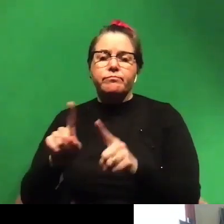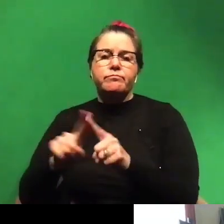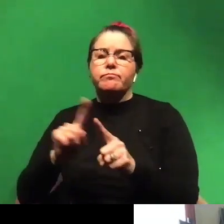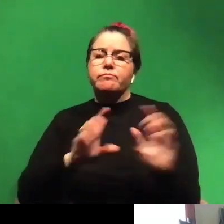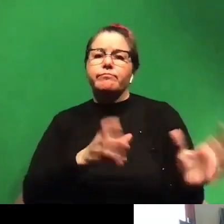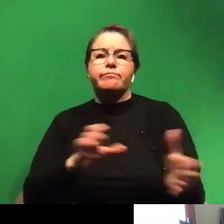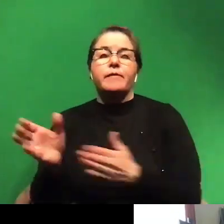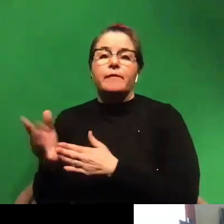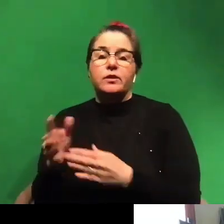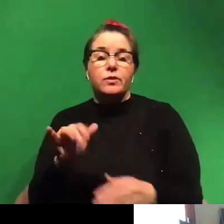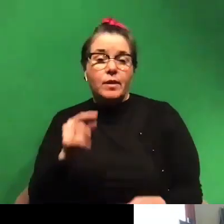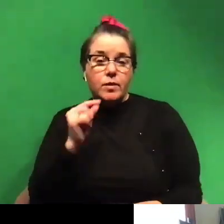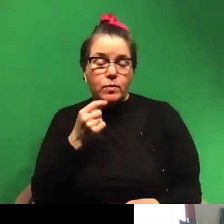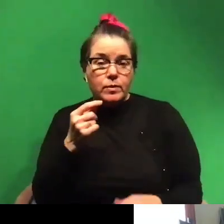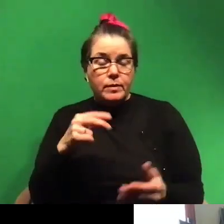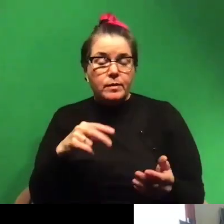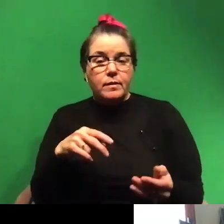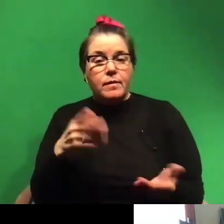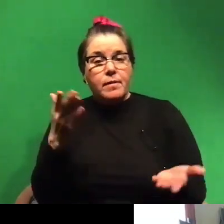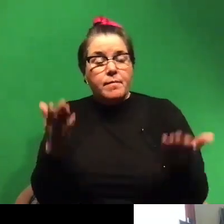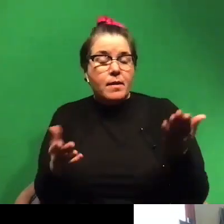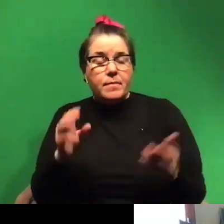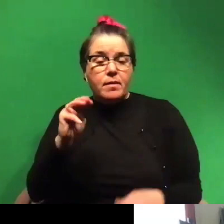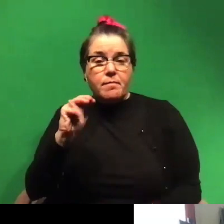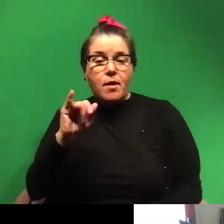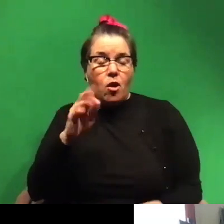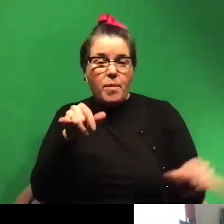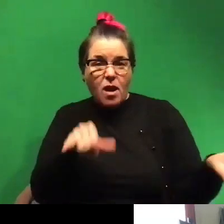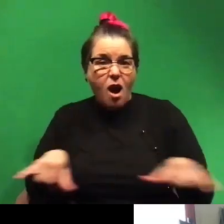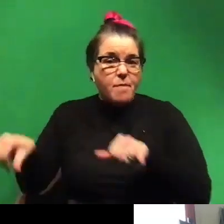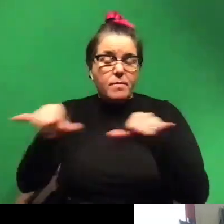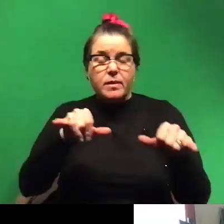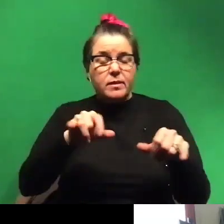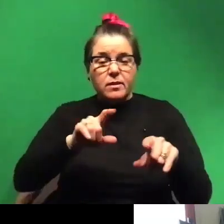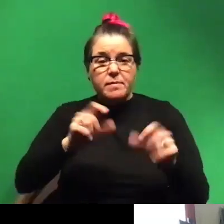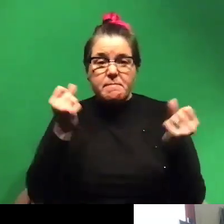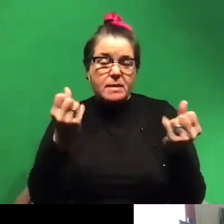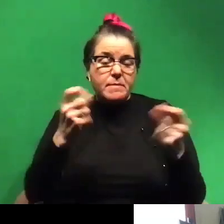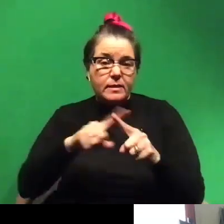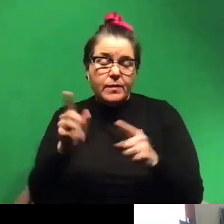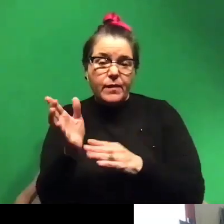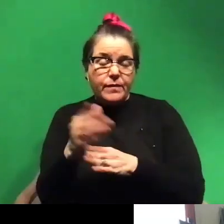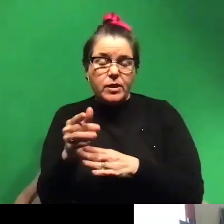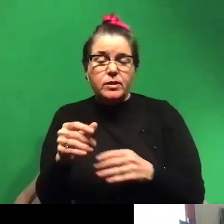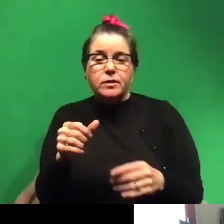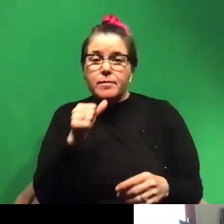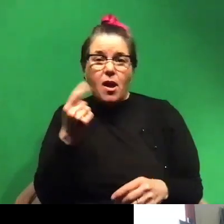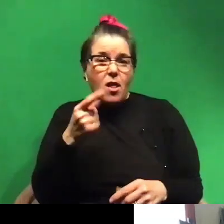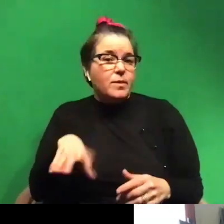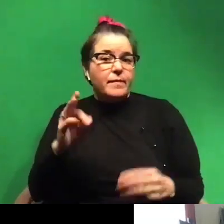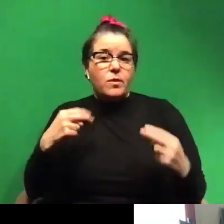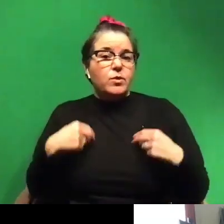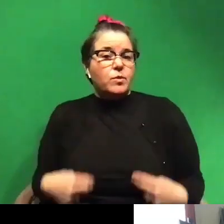So that's cool because that might be a microbe that's common to all sorts of fish, but isn't always found in humans.